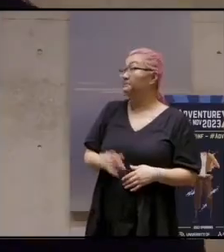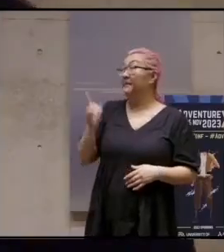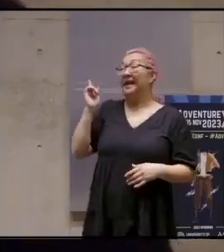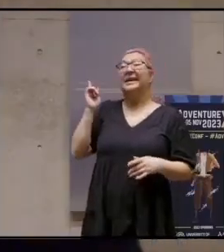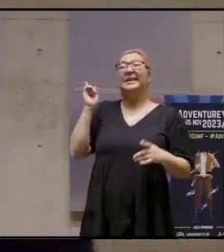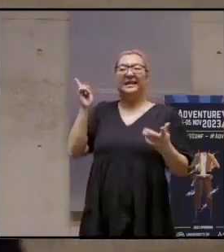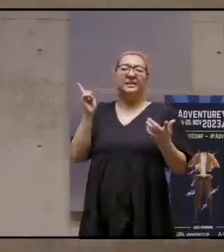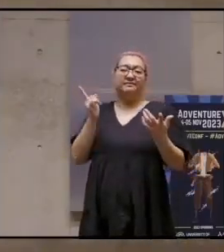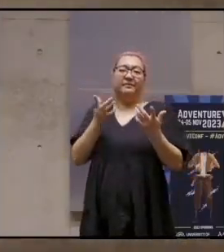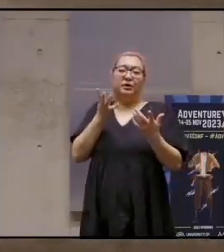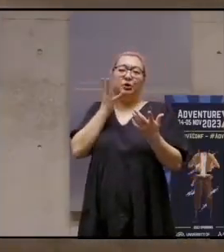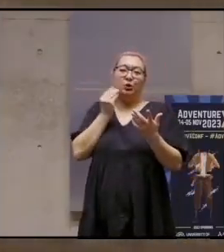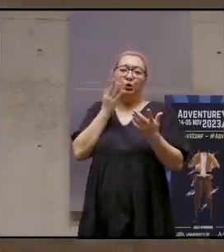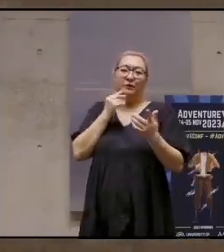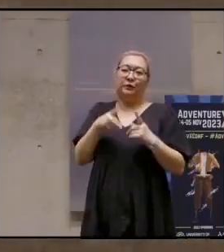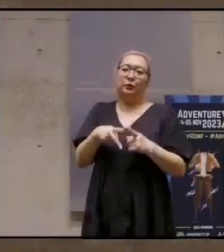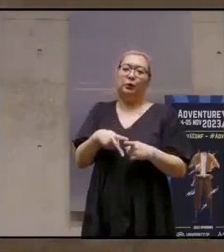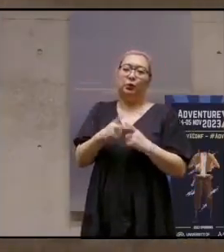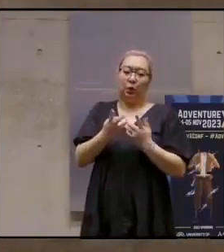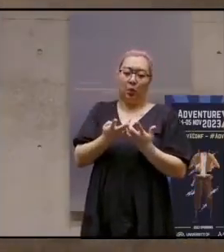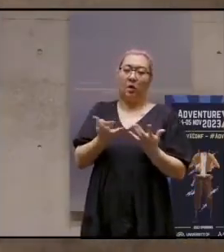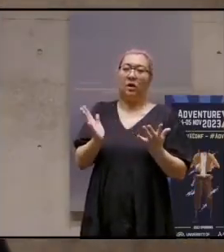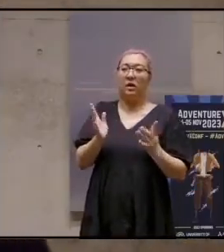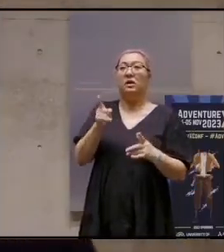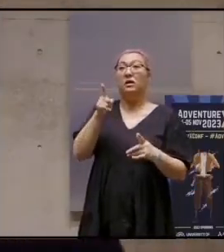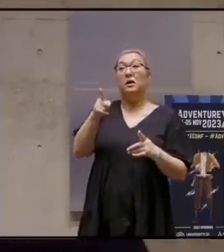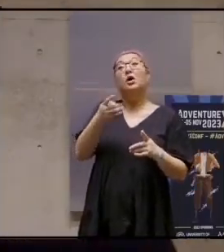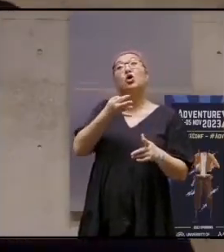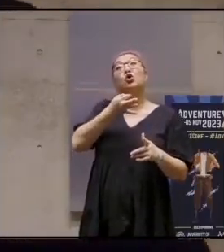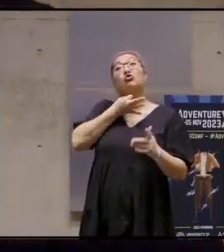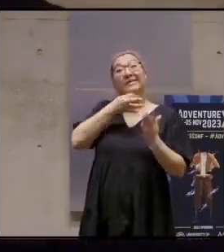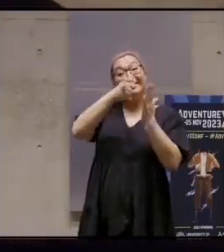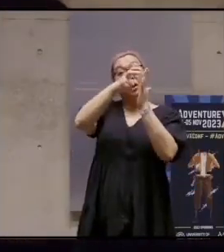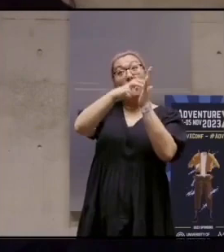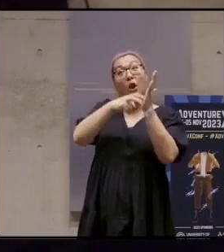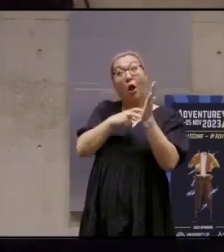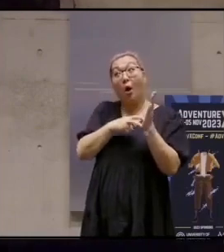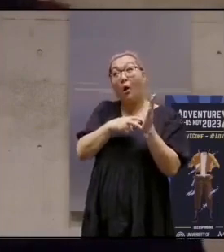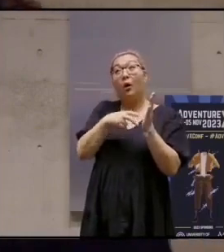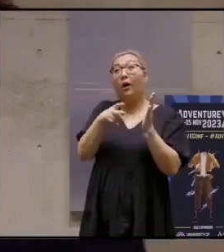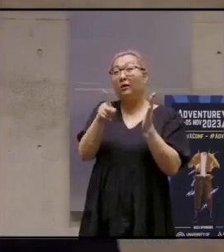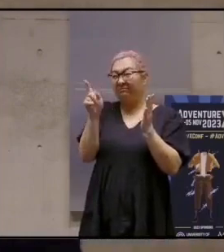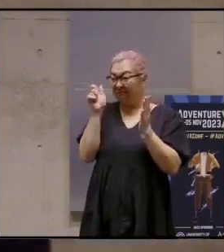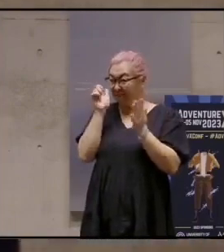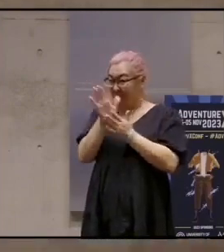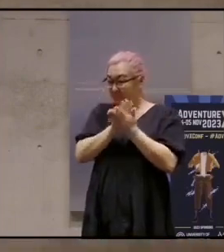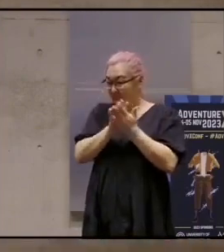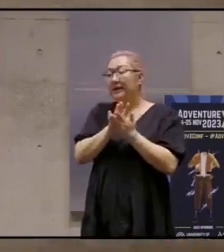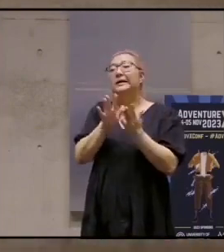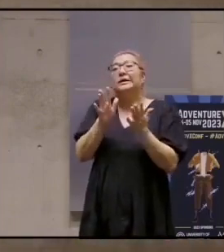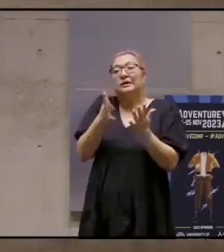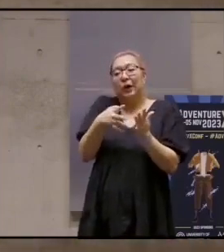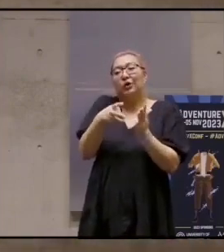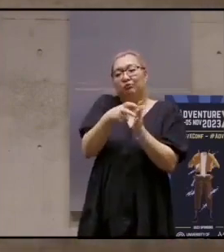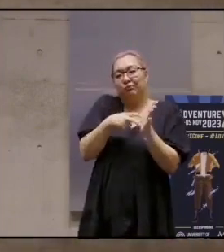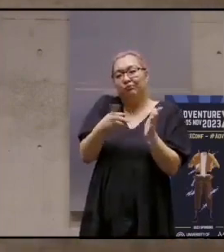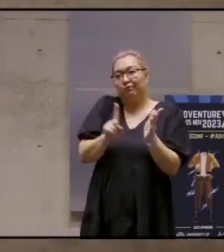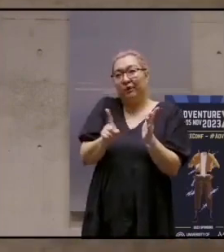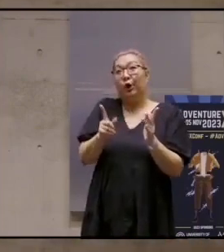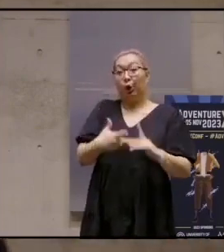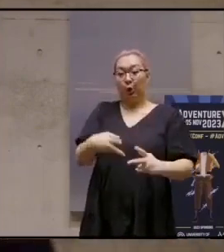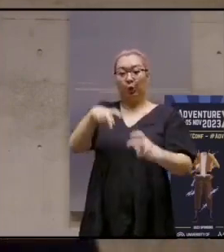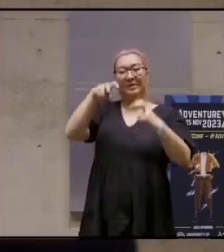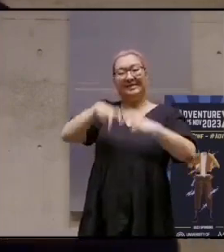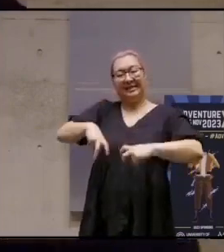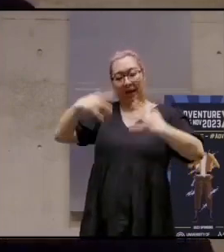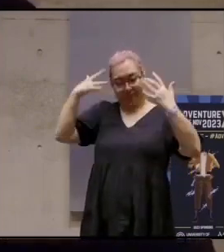If you're not familiar, a risk log is where you sit down and brainstorm all of the risks, all of the possible things that could go wrong, no